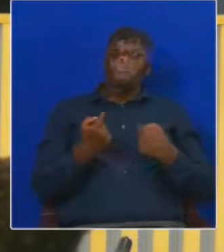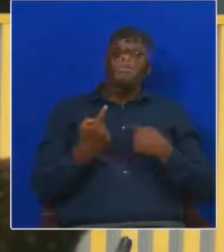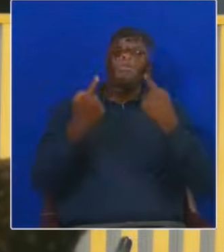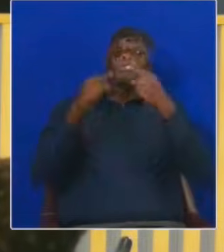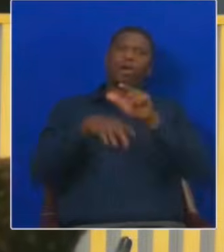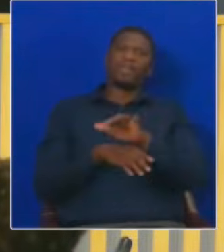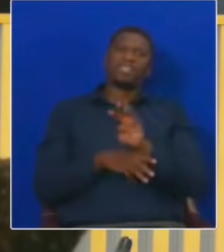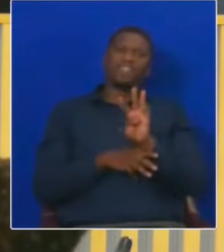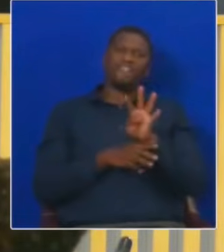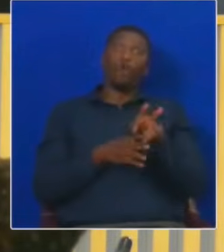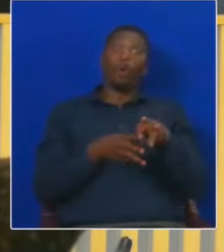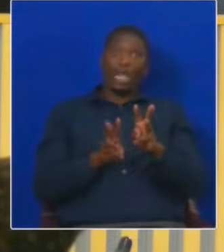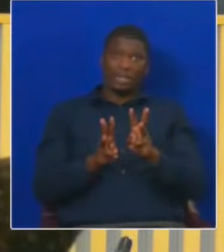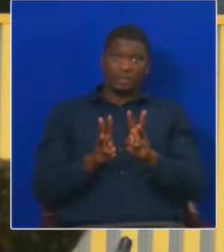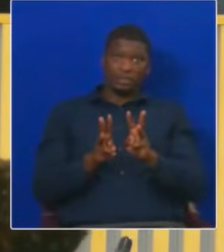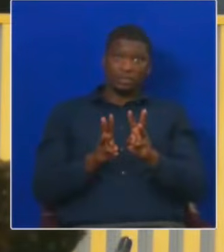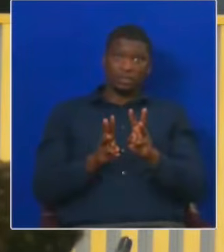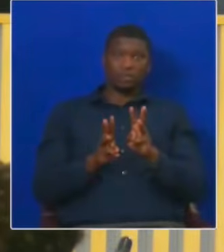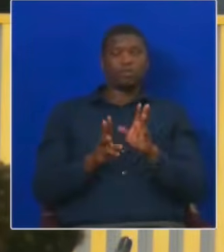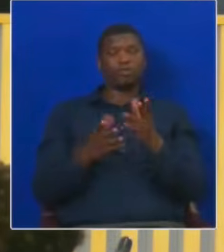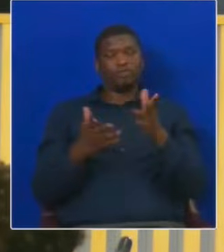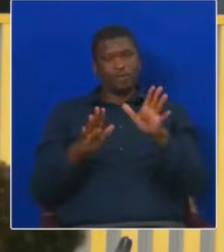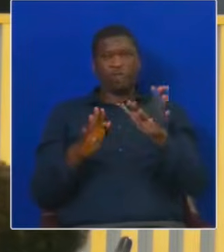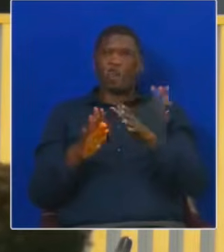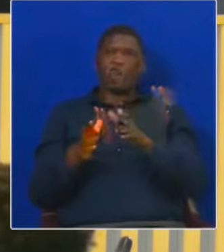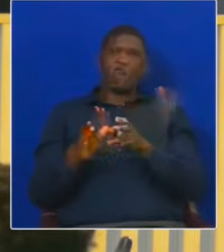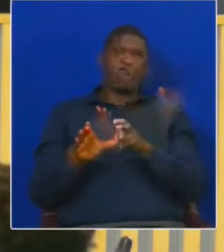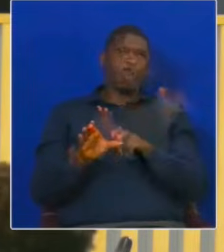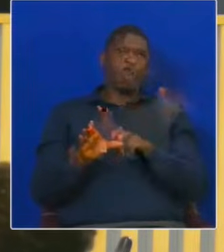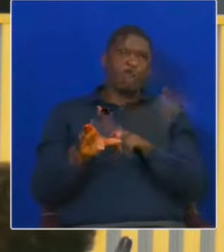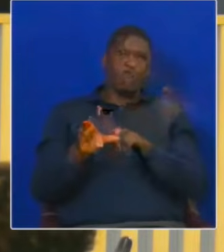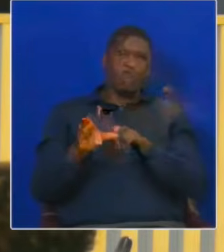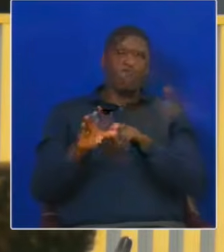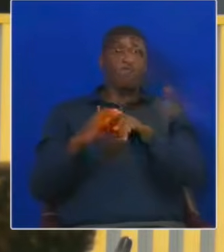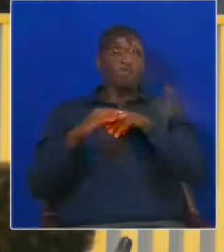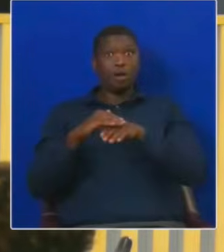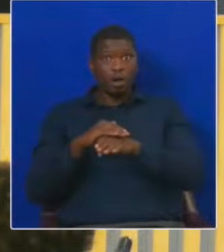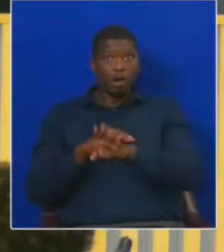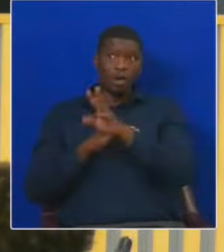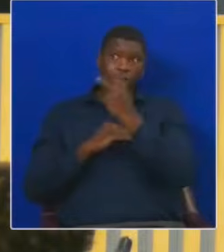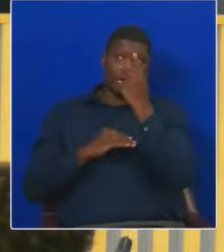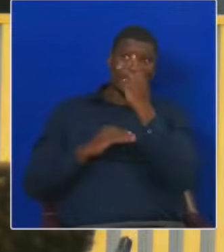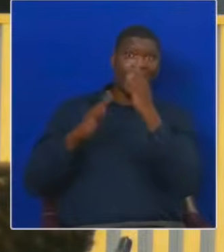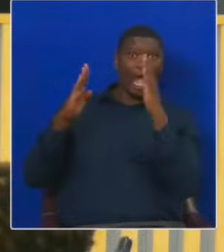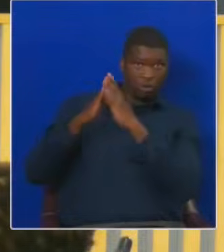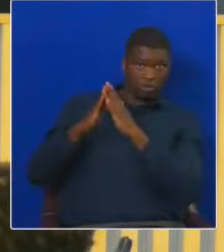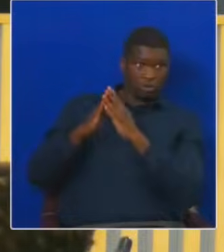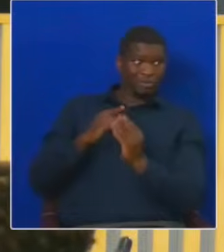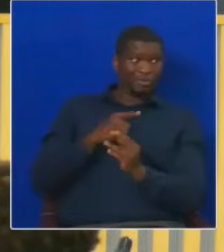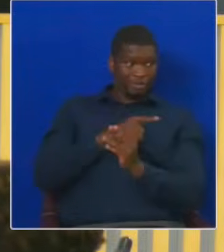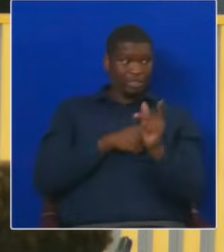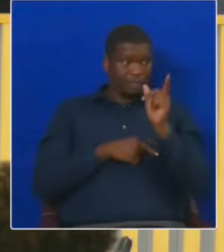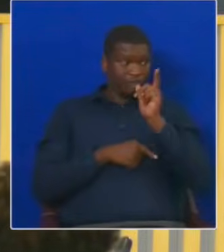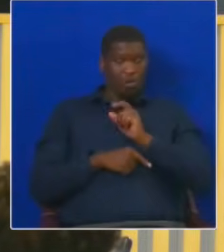was identified to us as that of Fundiswa Nyangule,